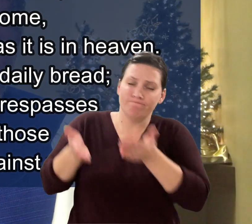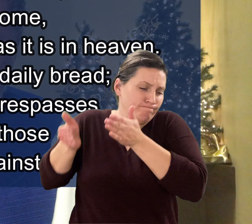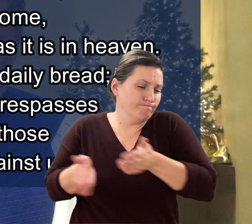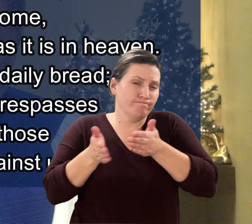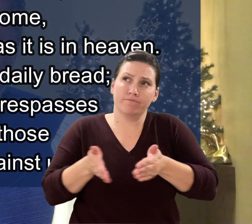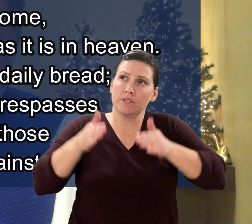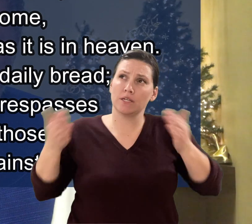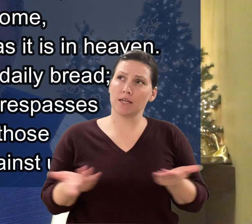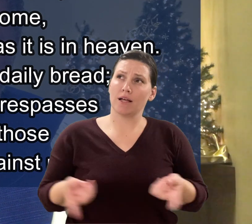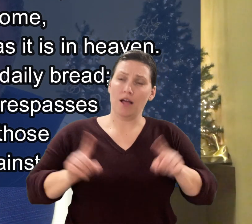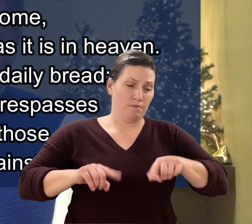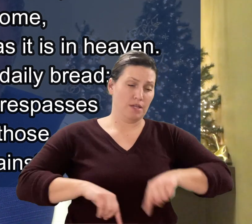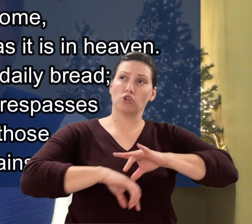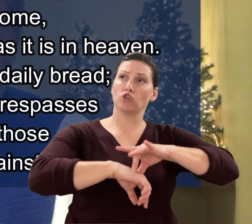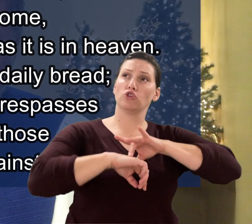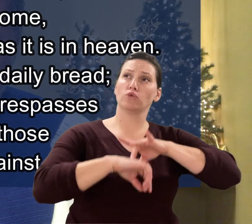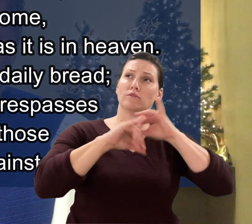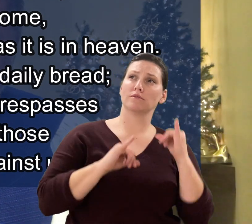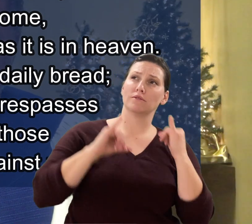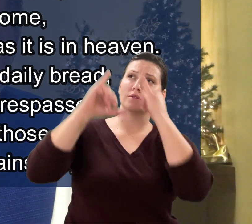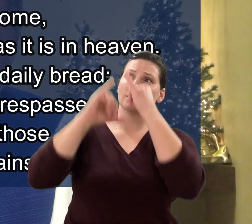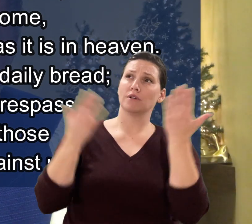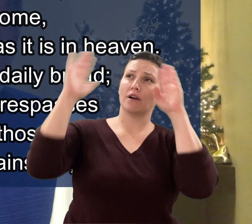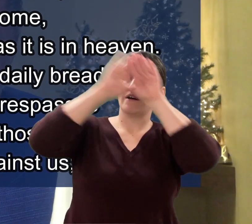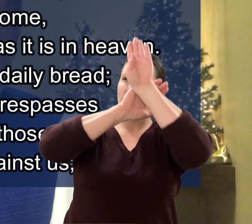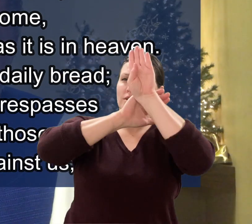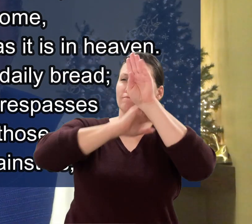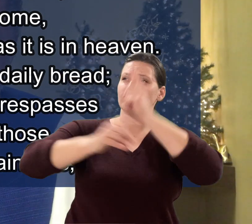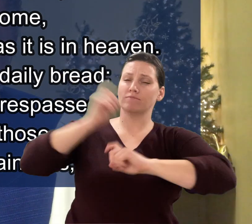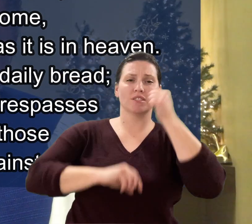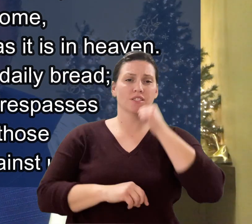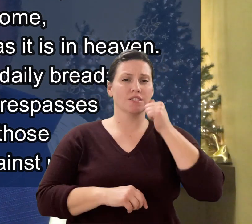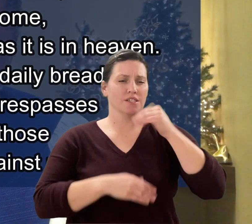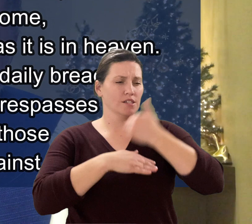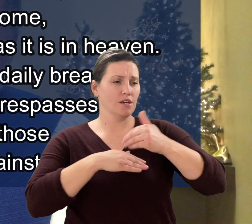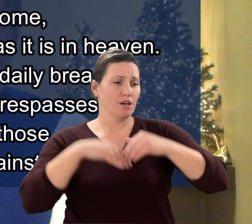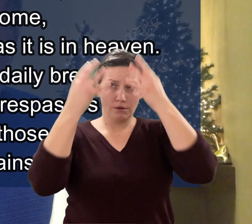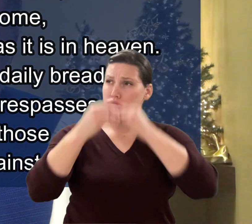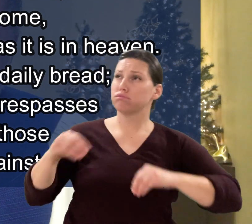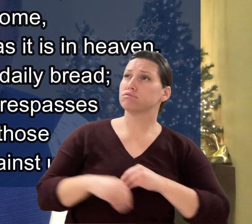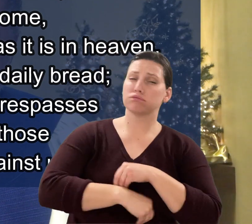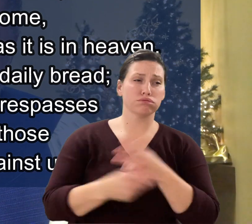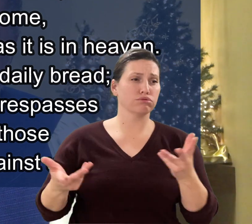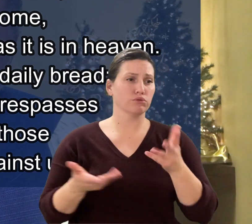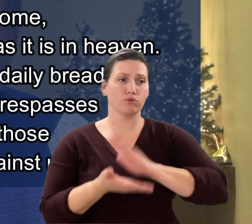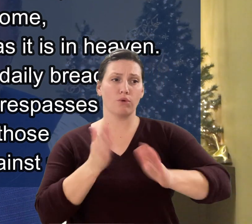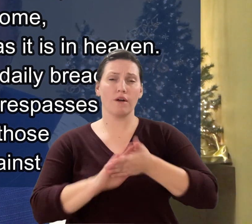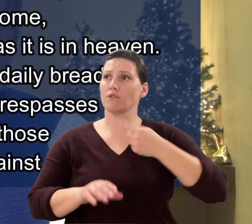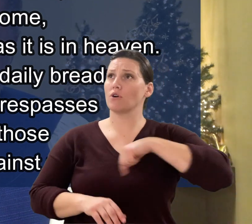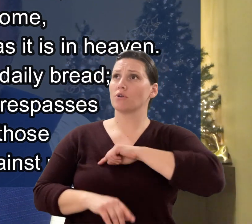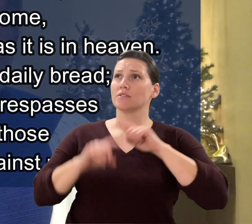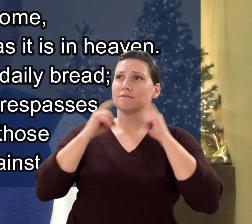Thy kingdom come, thy will be done, on earth as it is in heaven. Give us this day our daily